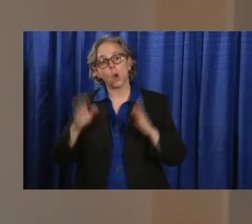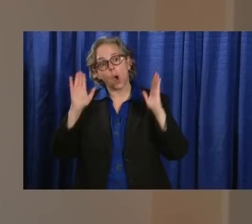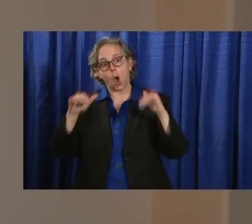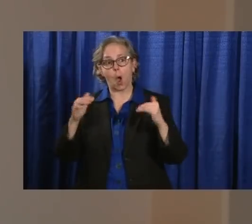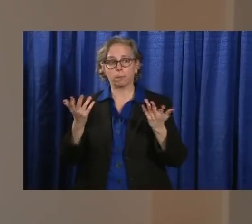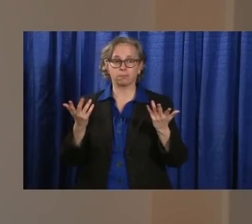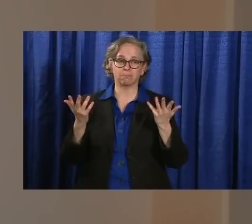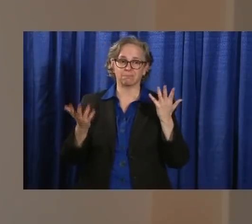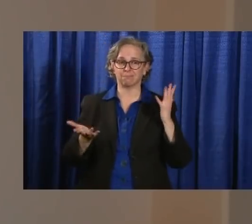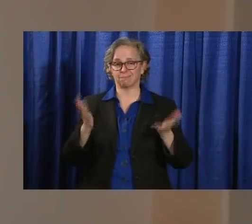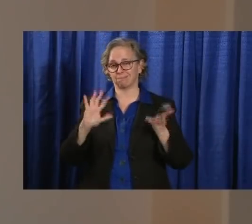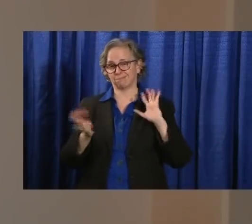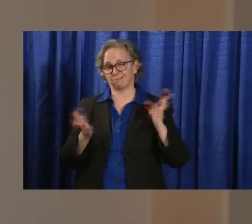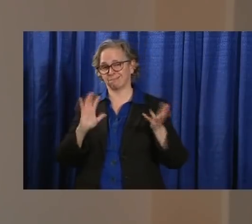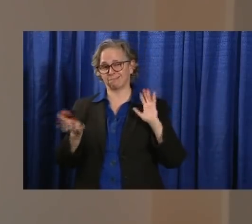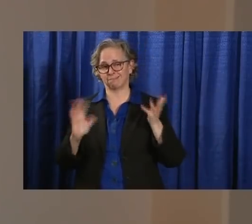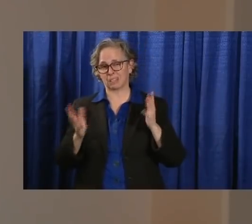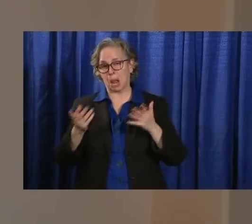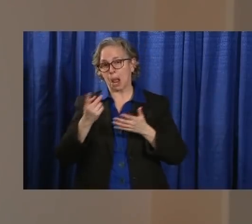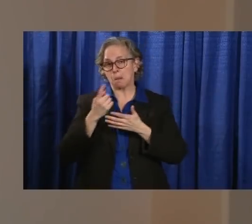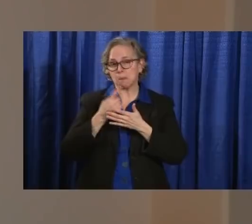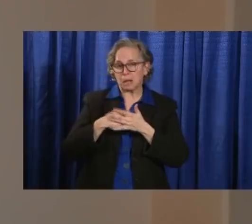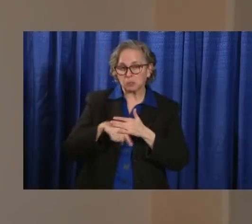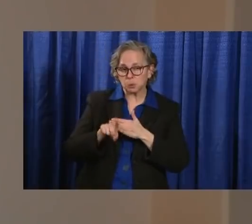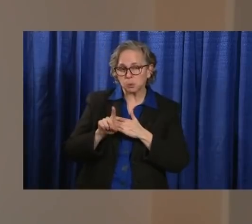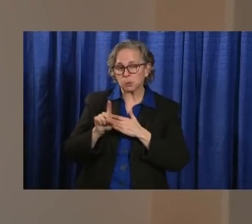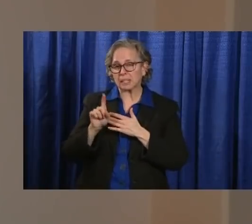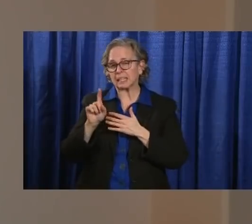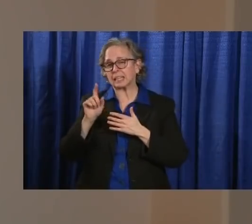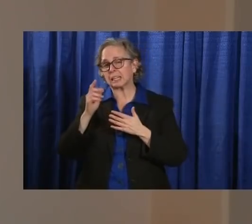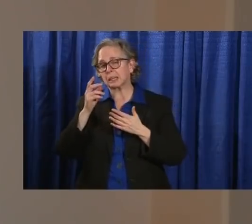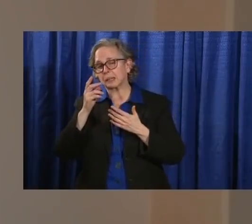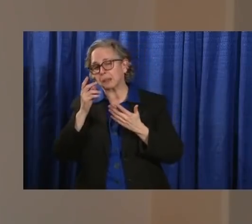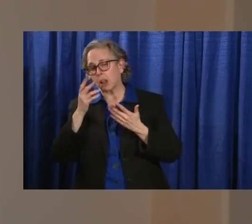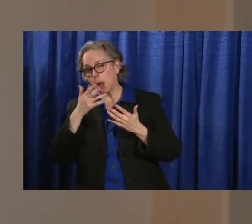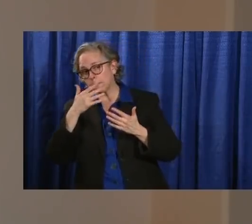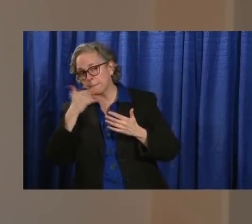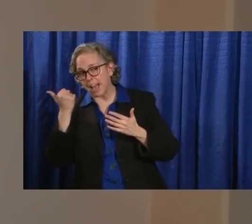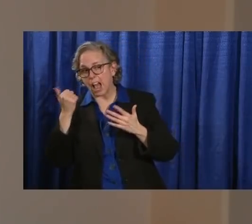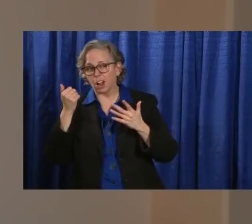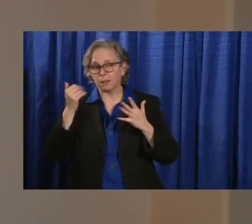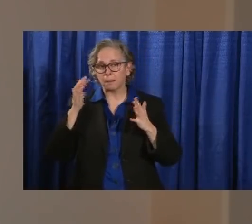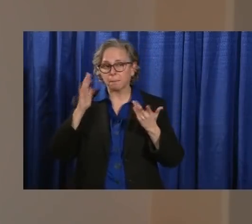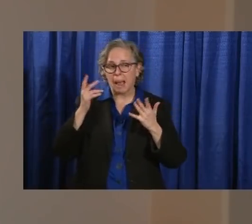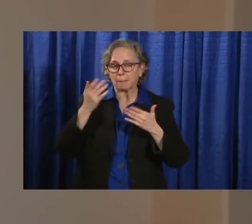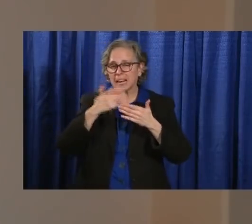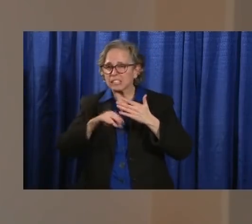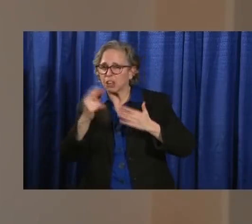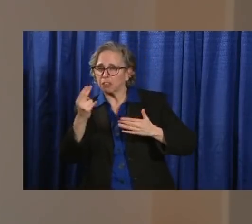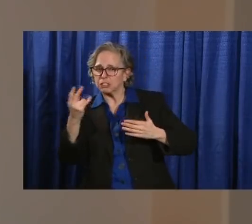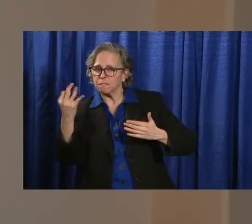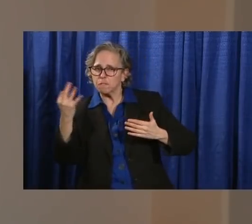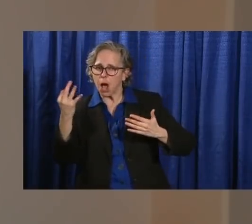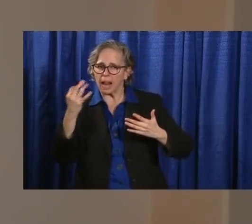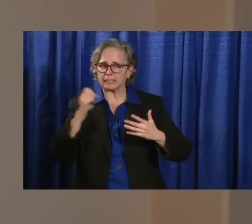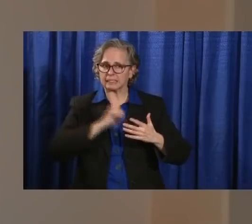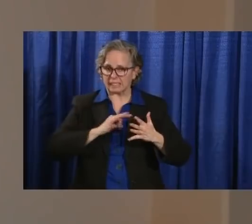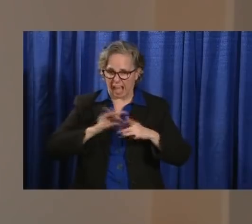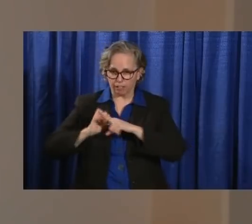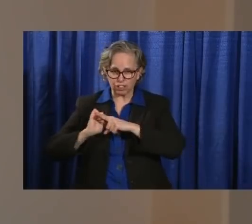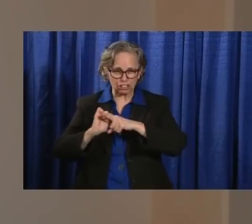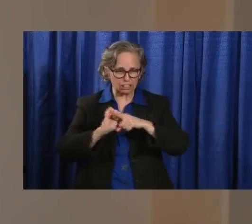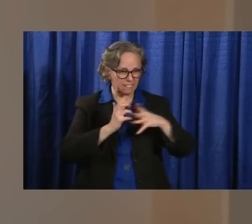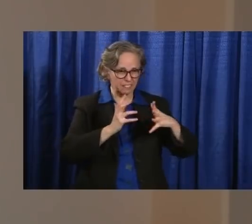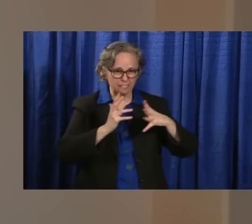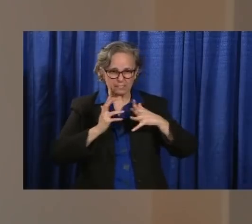next time, or by next week, particularly to the end of the week when we get all of the staff trained and on board that we need to be. I was on